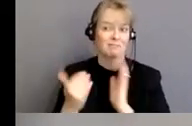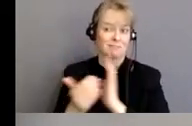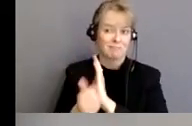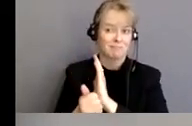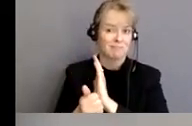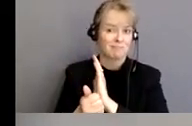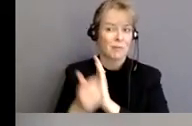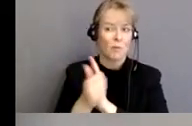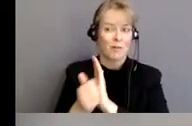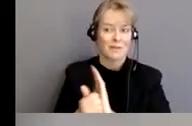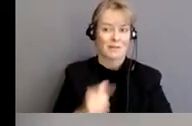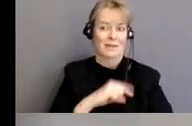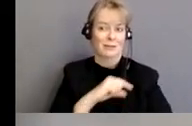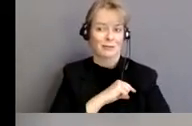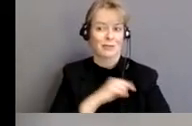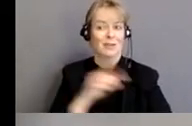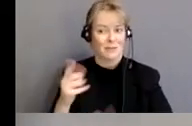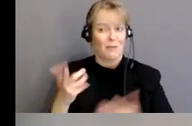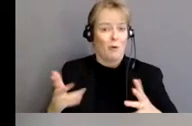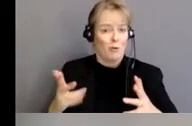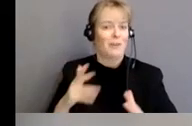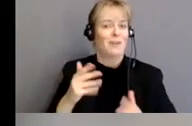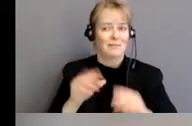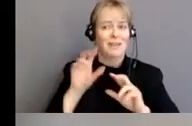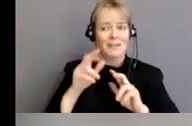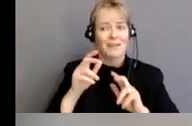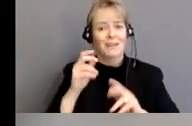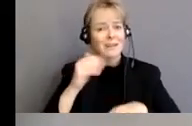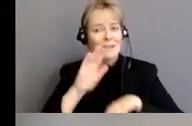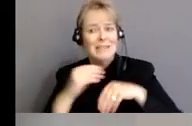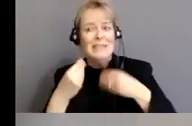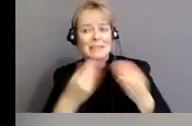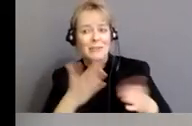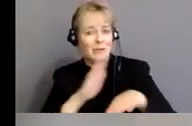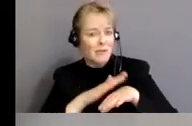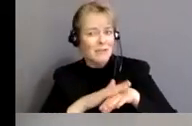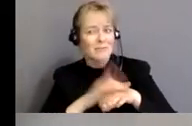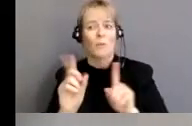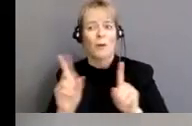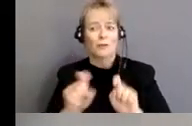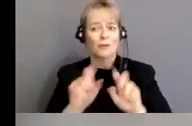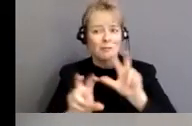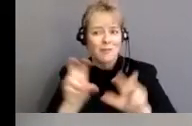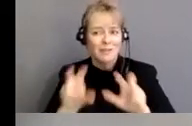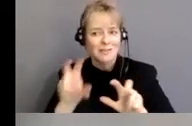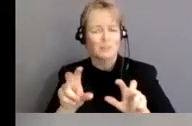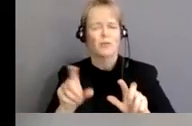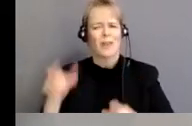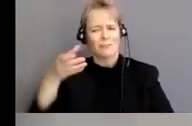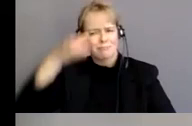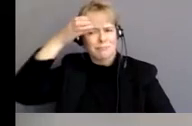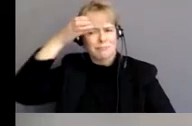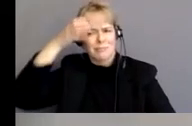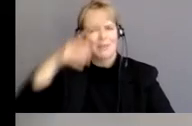with your investments. They've made these investment recommendations. They understand how they work, and they can explain all these things to you and how